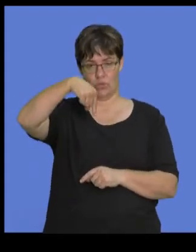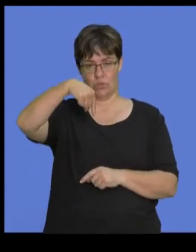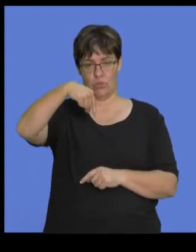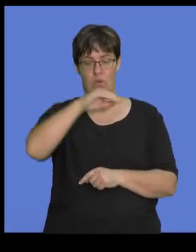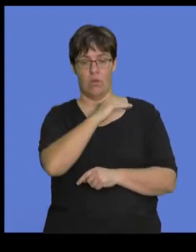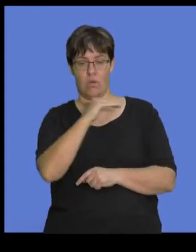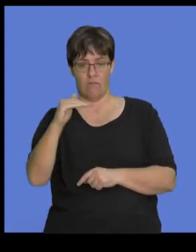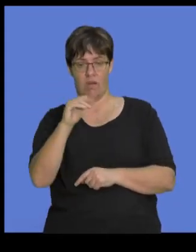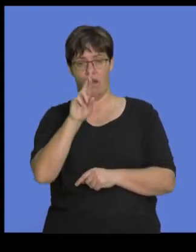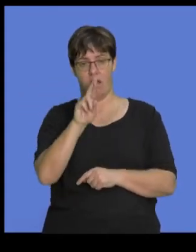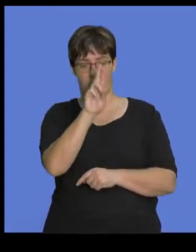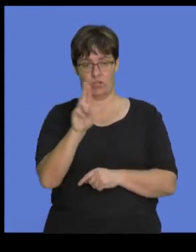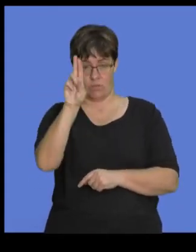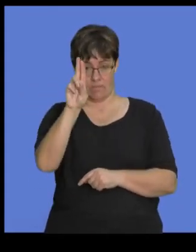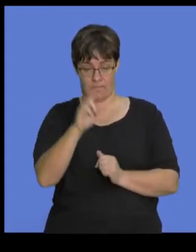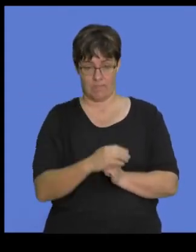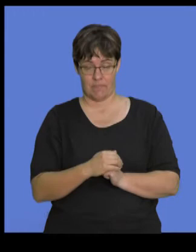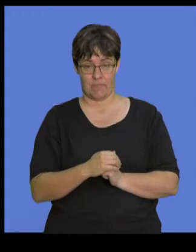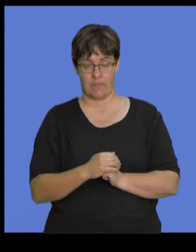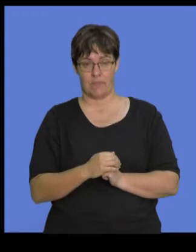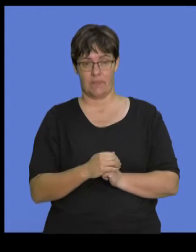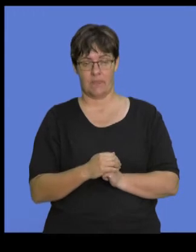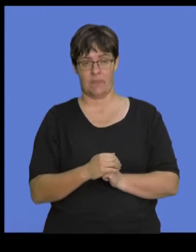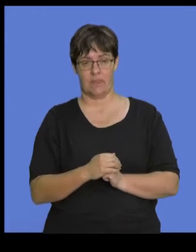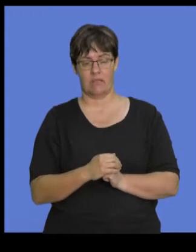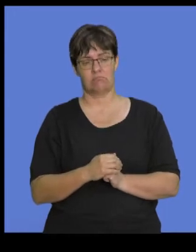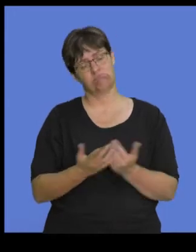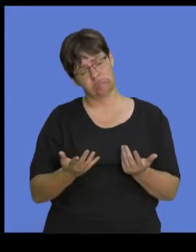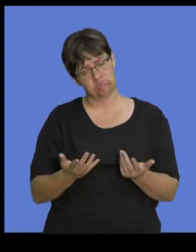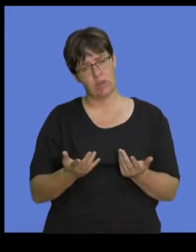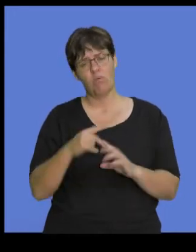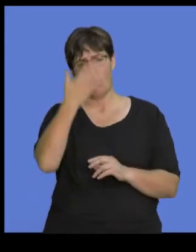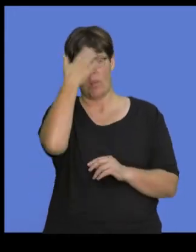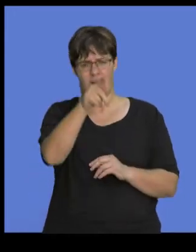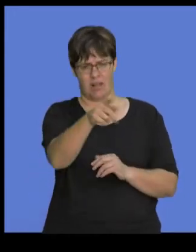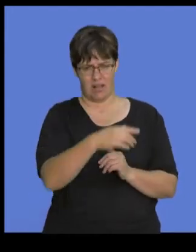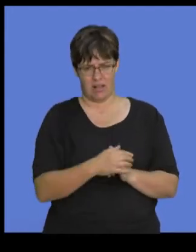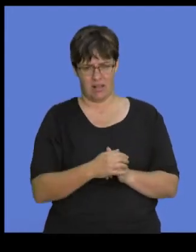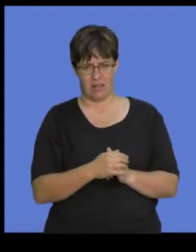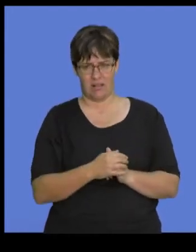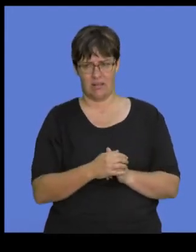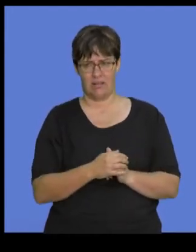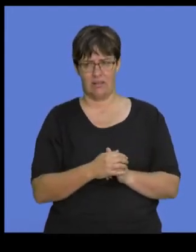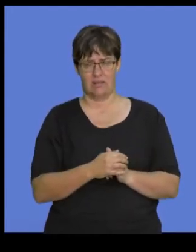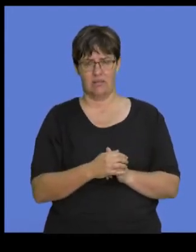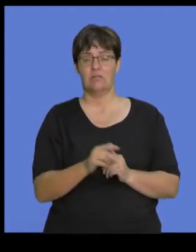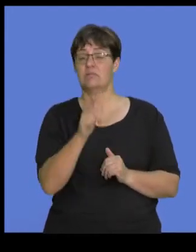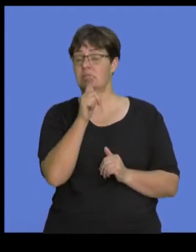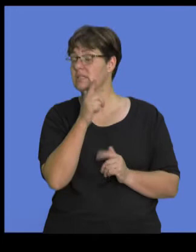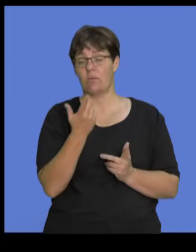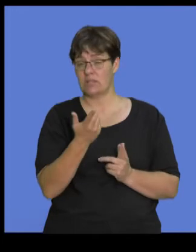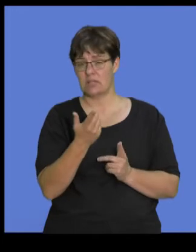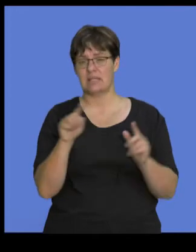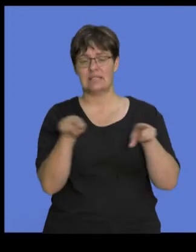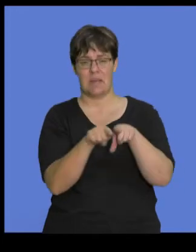KQ over R squared, okay? Now, in principle, we know that this, we are told that